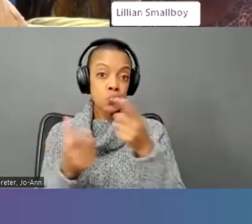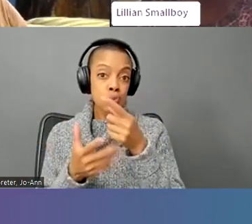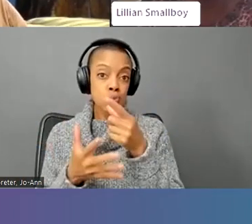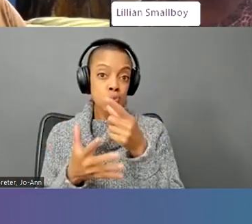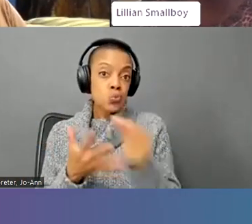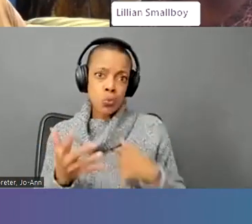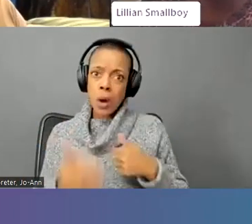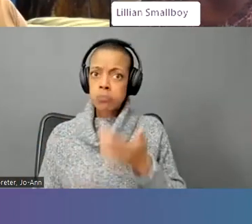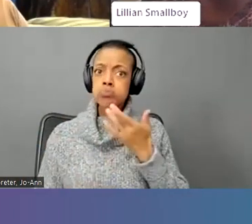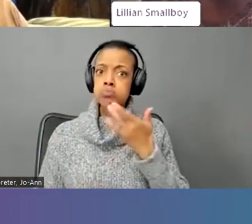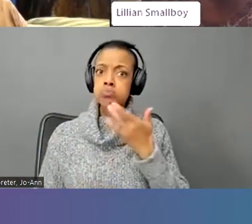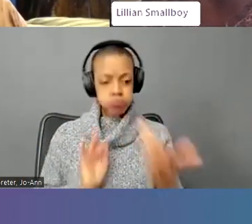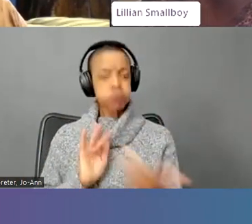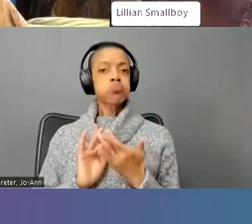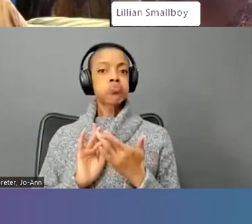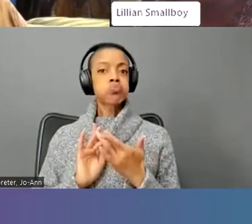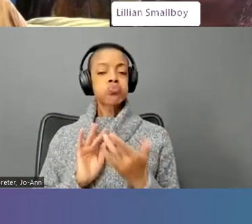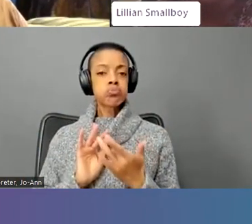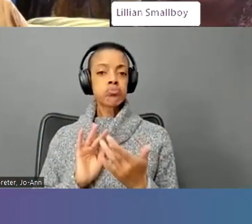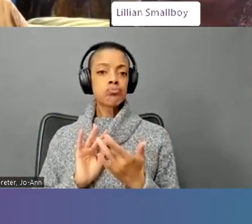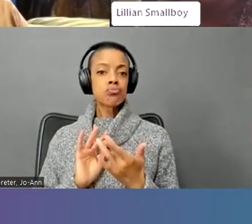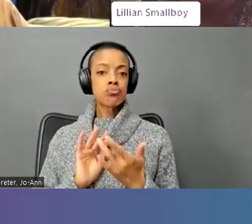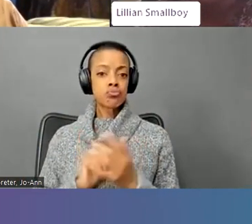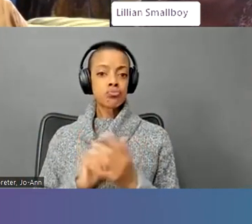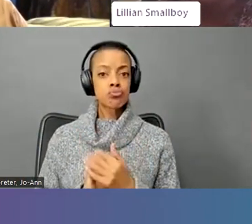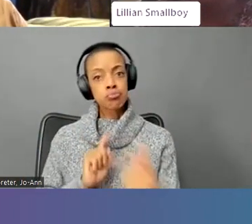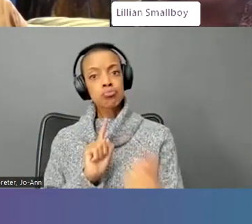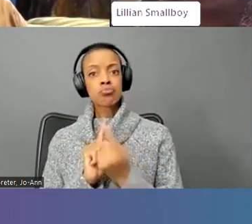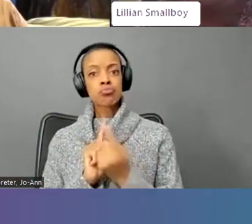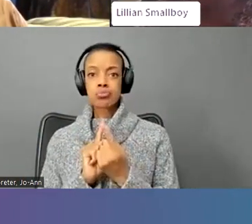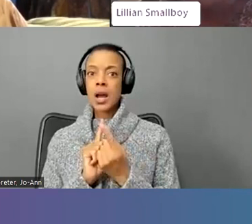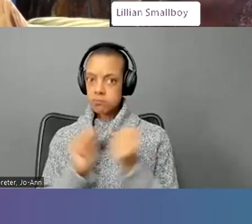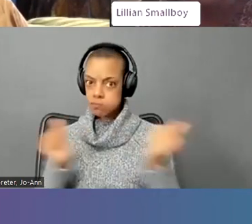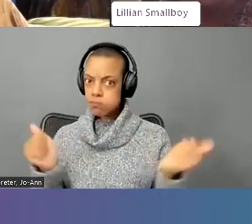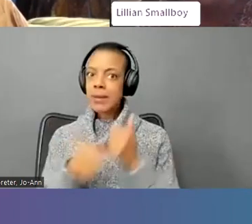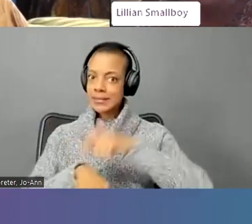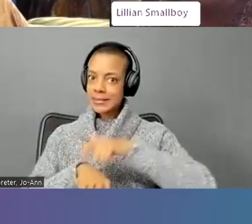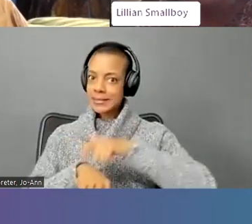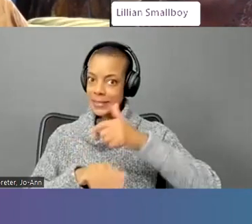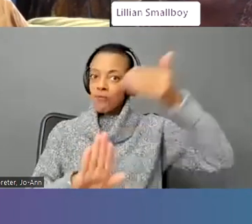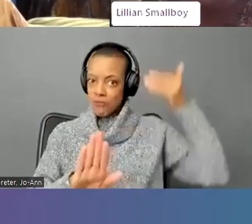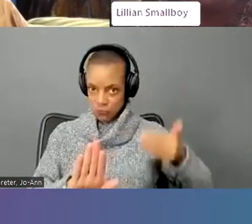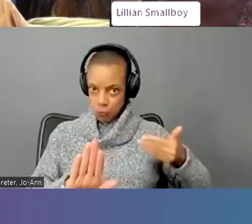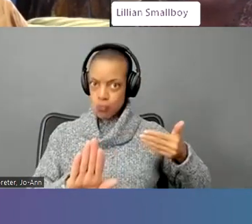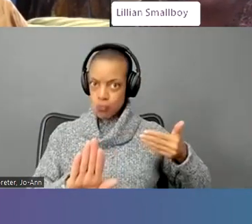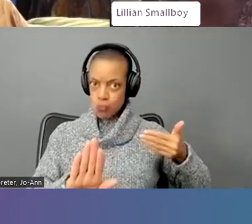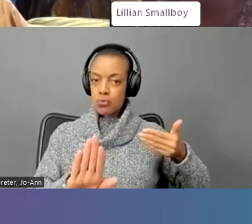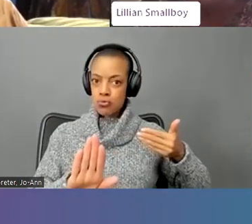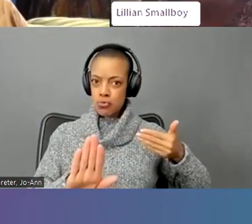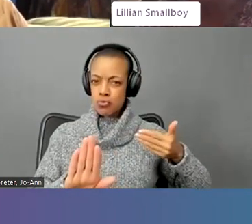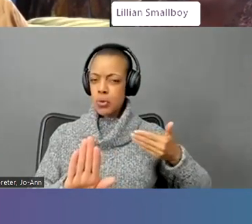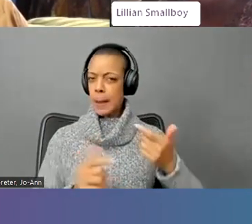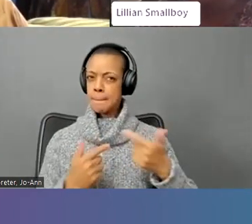like to be approached, to have plenty of time ahead and to know exactly what my role will